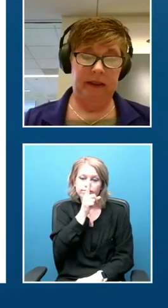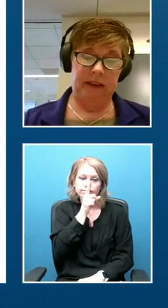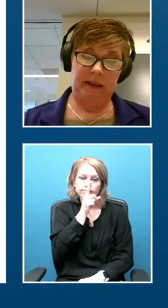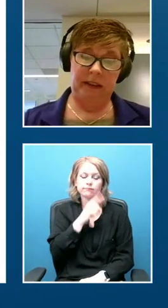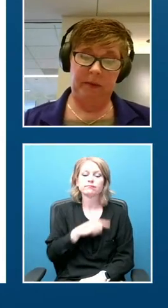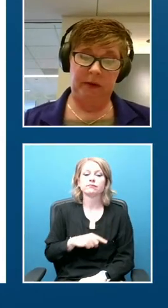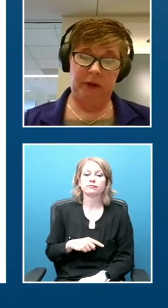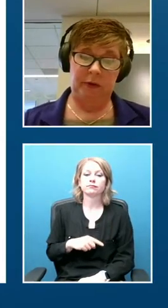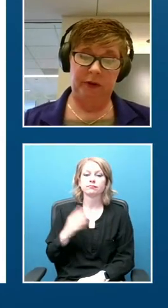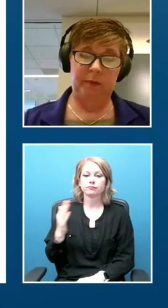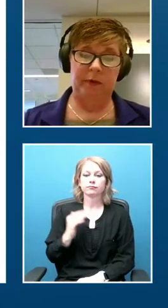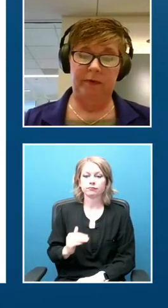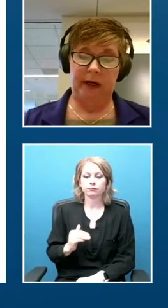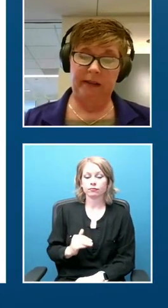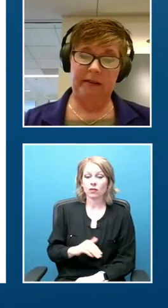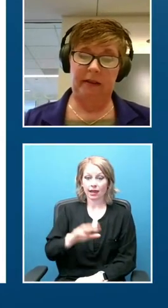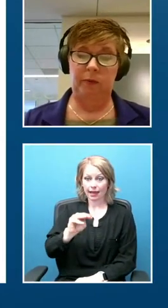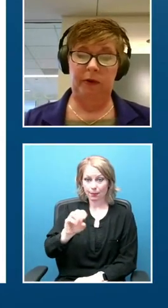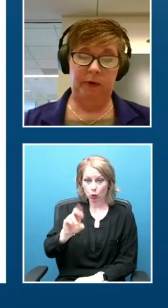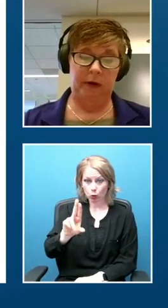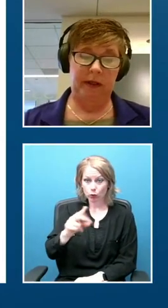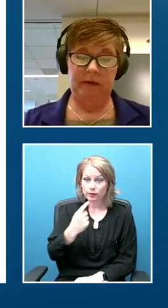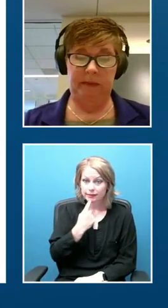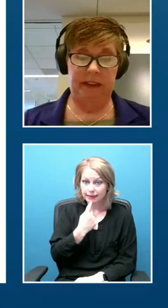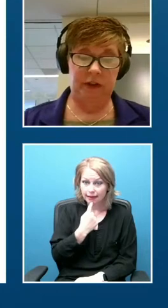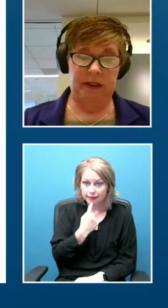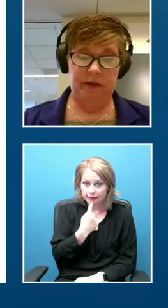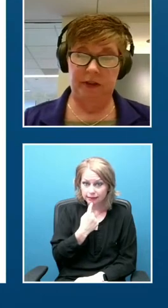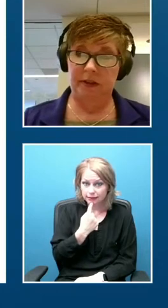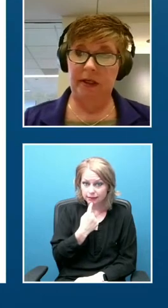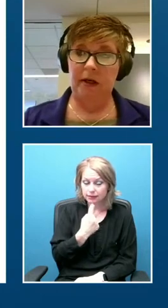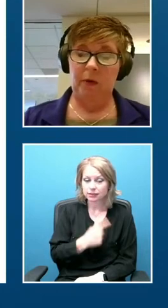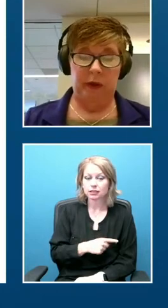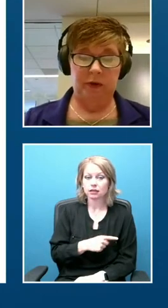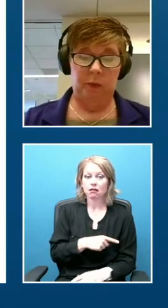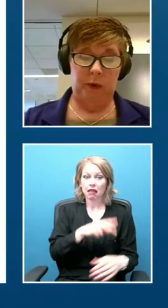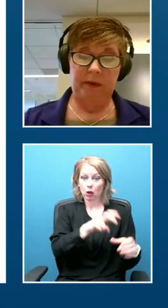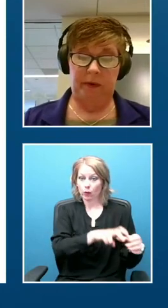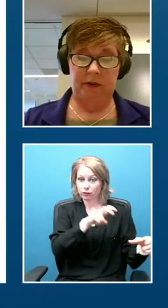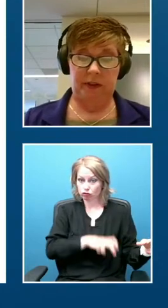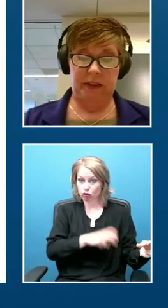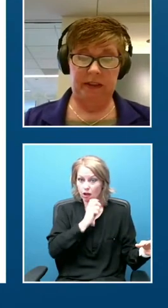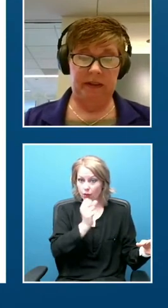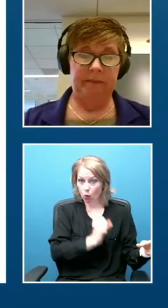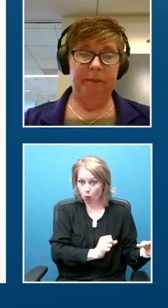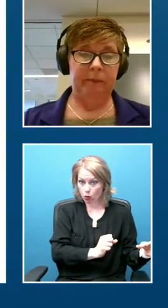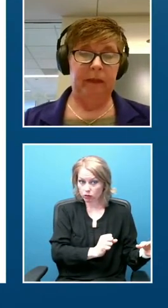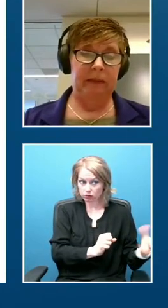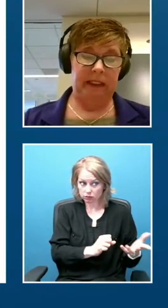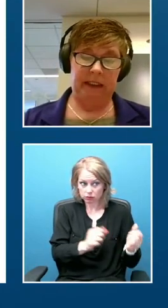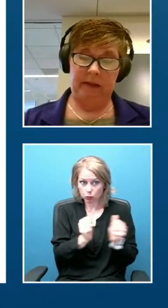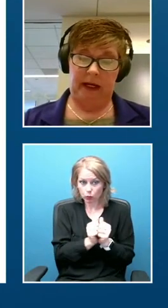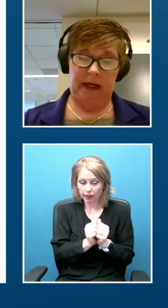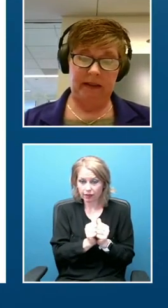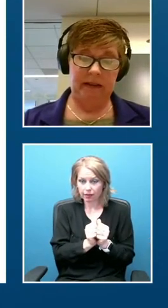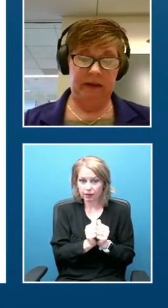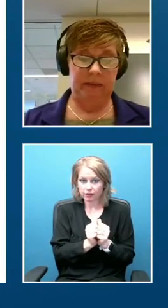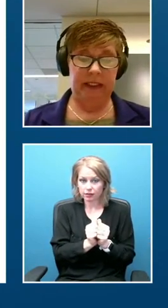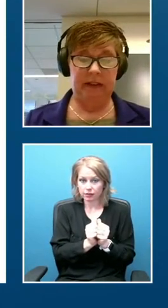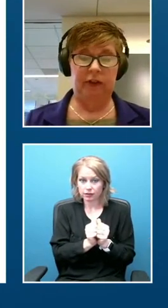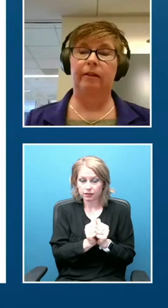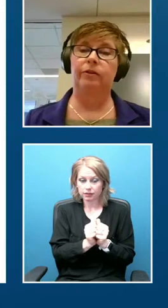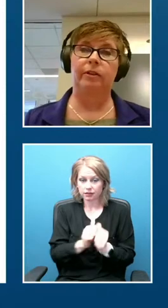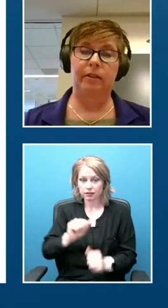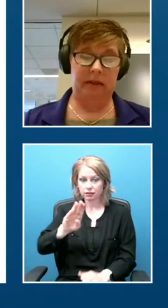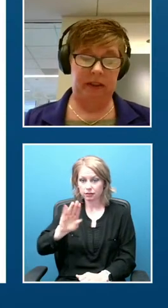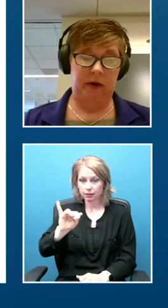is nothing in the MOU which provides that the withdrawal of the pending challenges was with prejudice, meaning that the